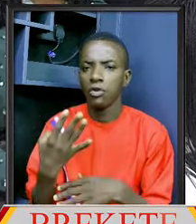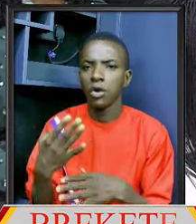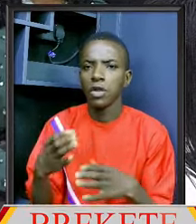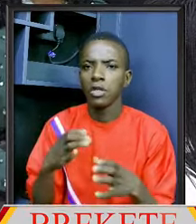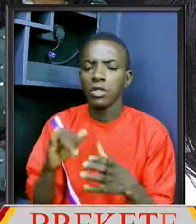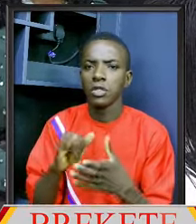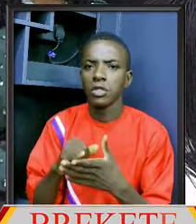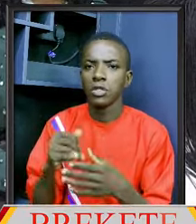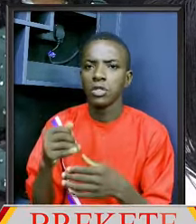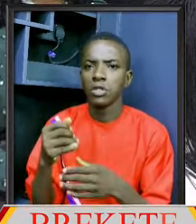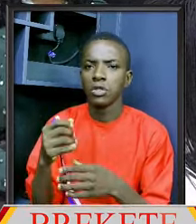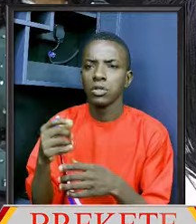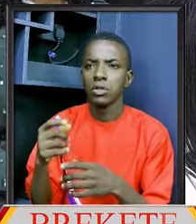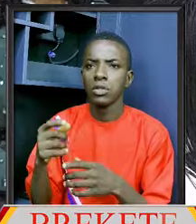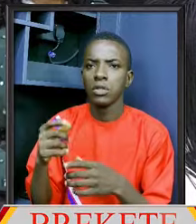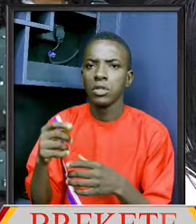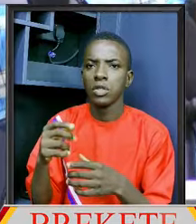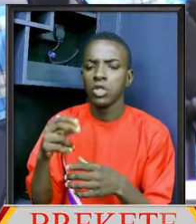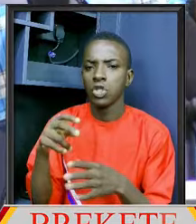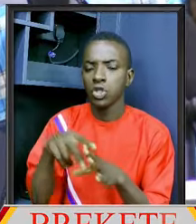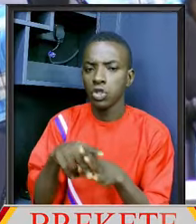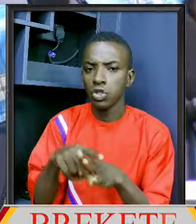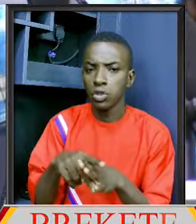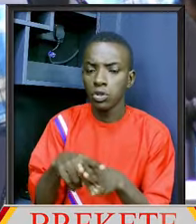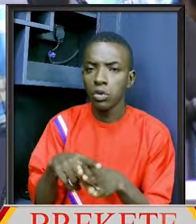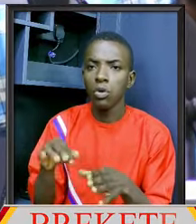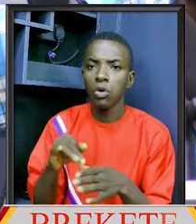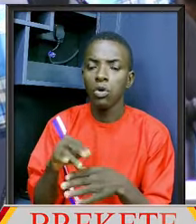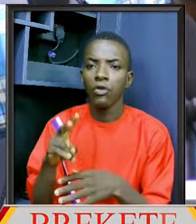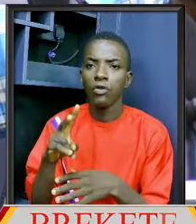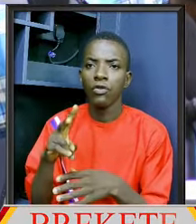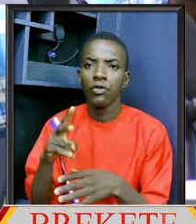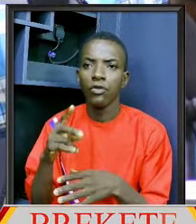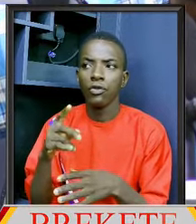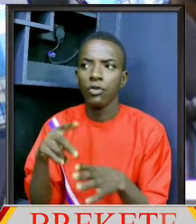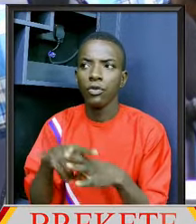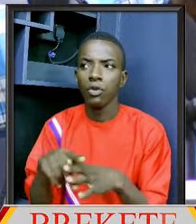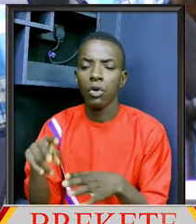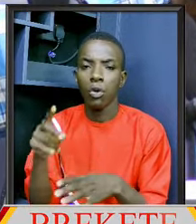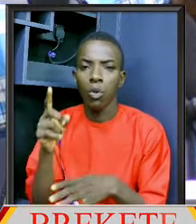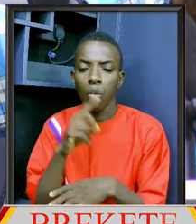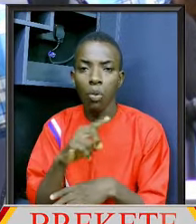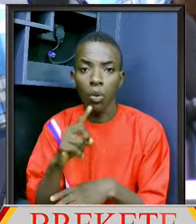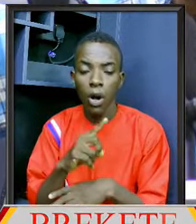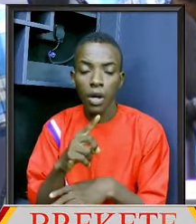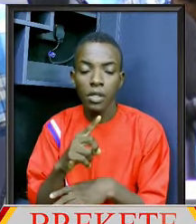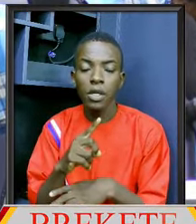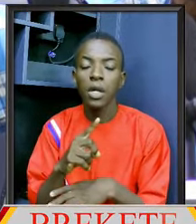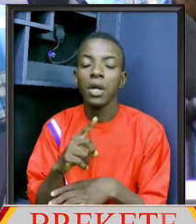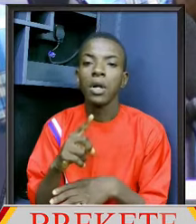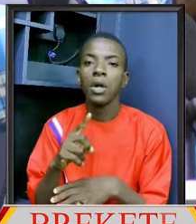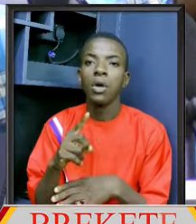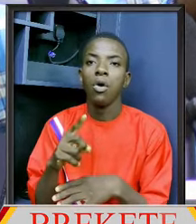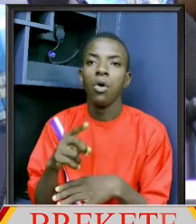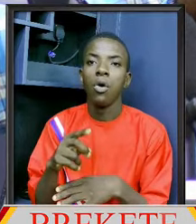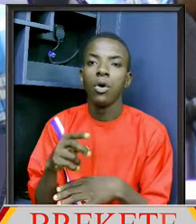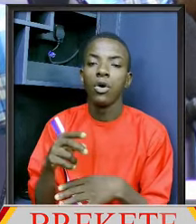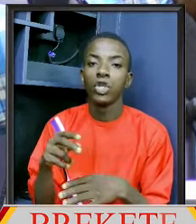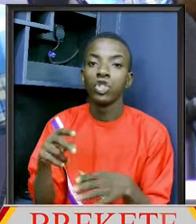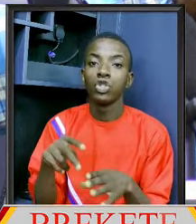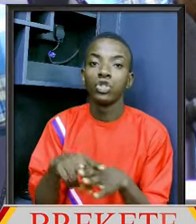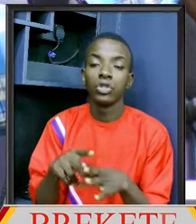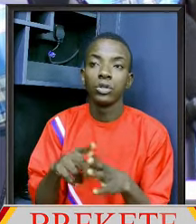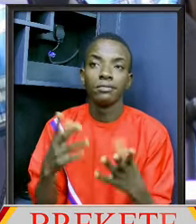4 characteristics, now Joe, they don't do you. It's either you are now a victim of quack, or my practice.